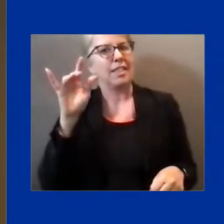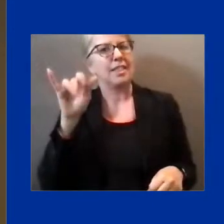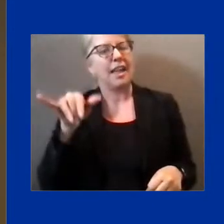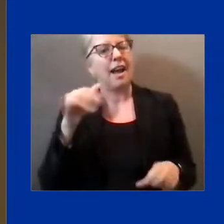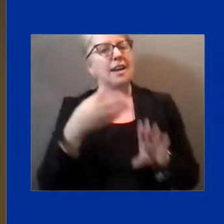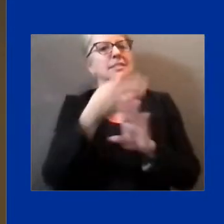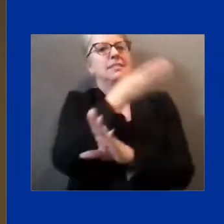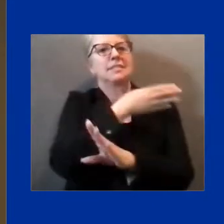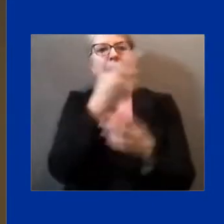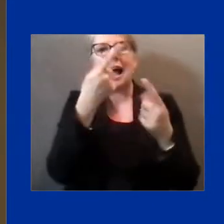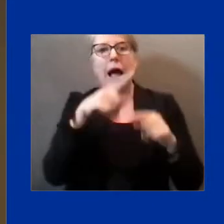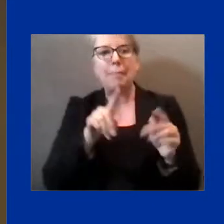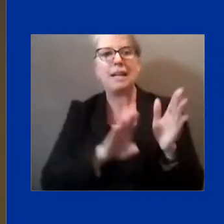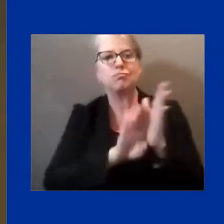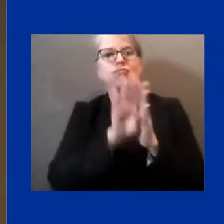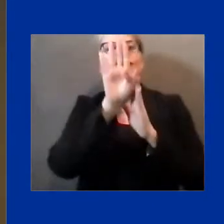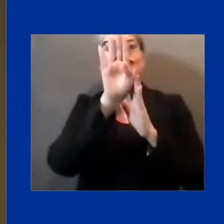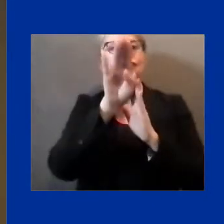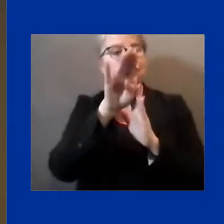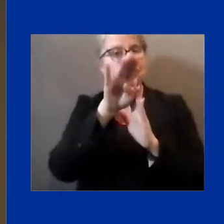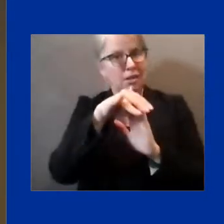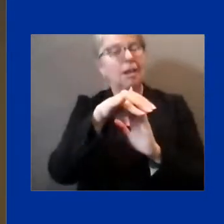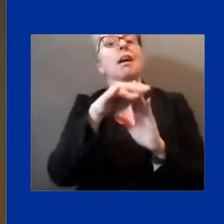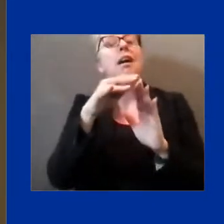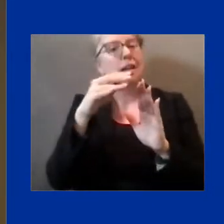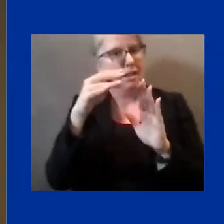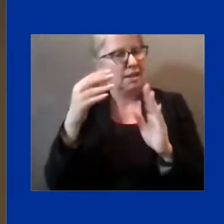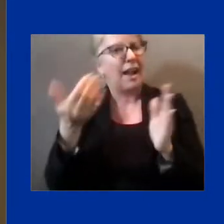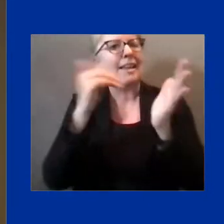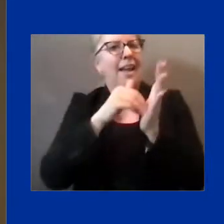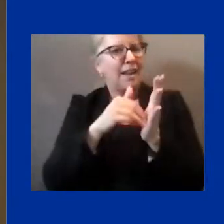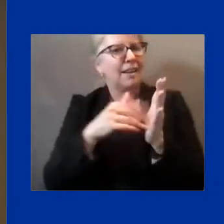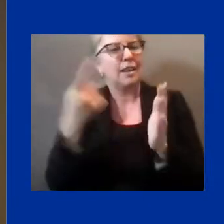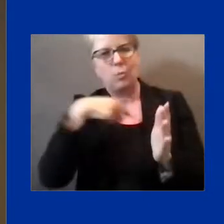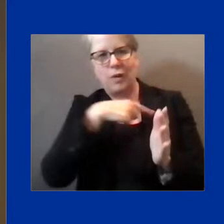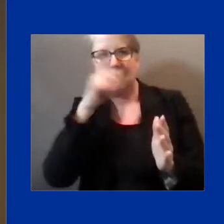previous surges. And we need to all do it now to get out of this one.